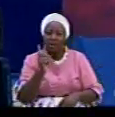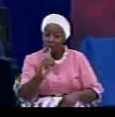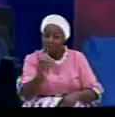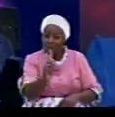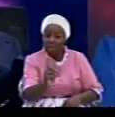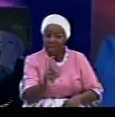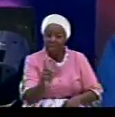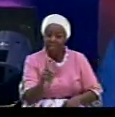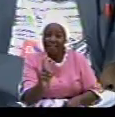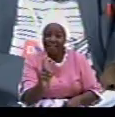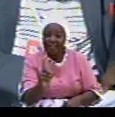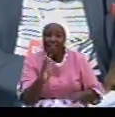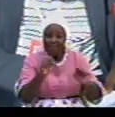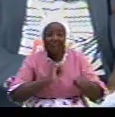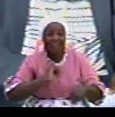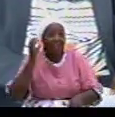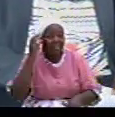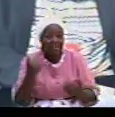Can I hear you?